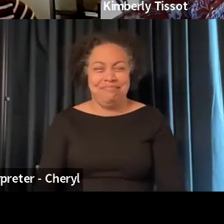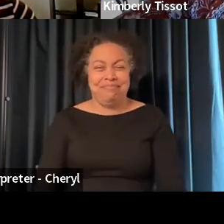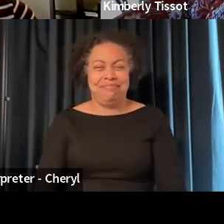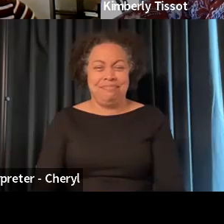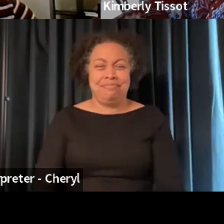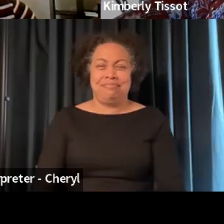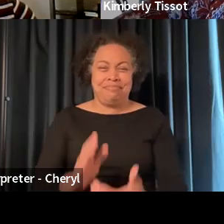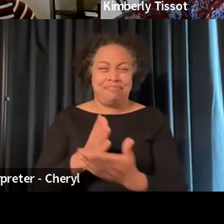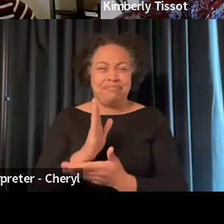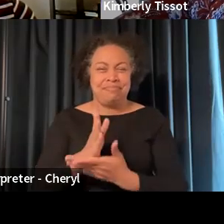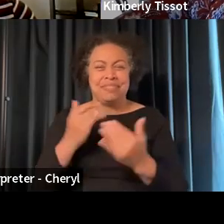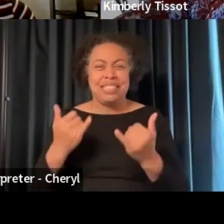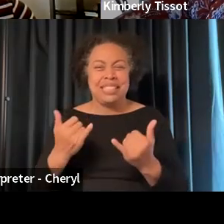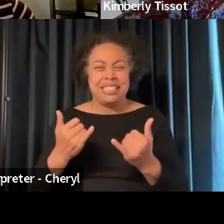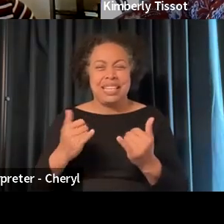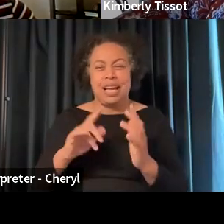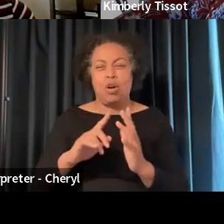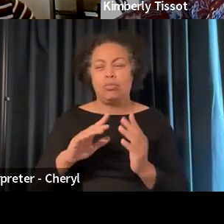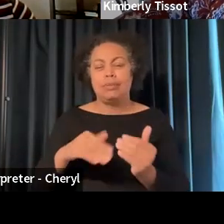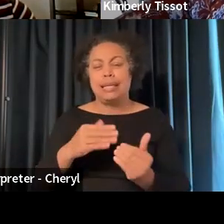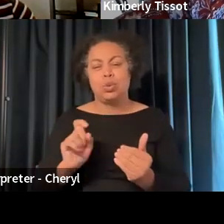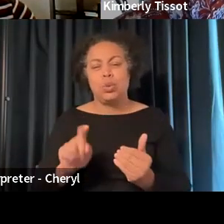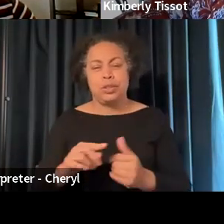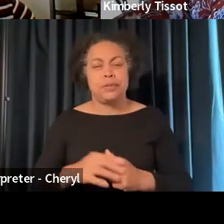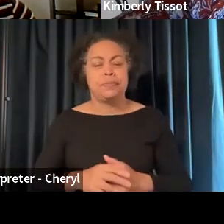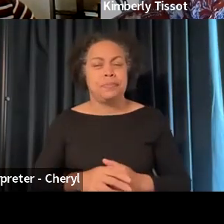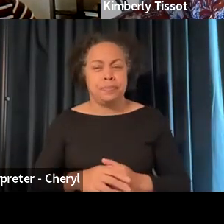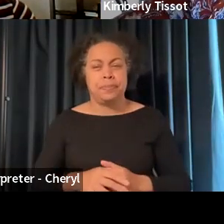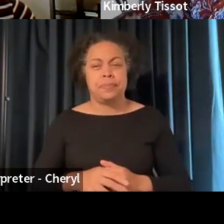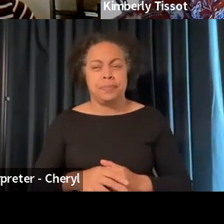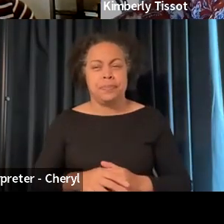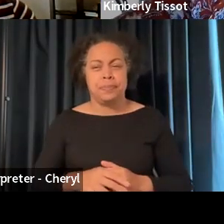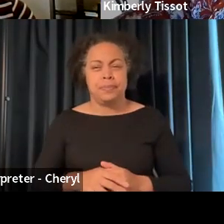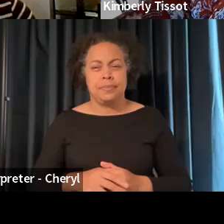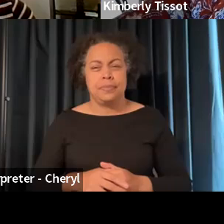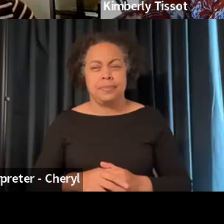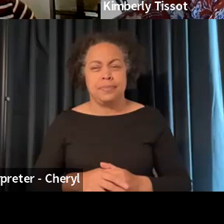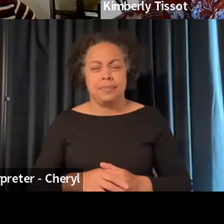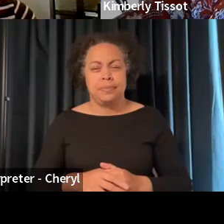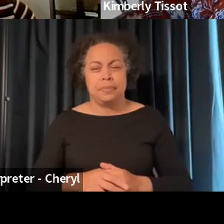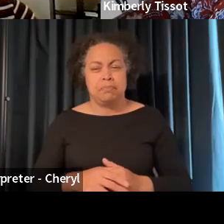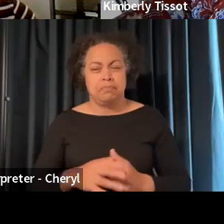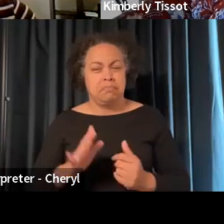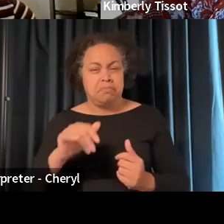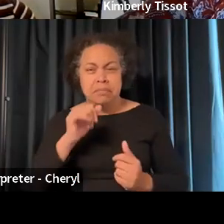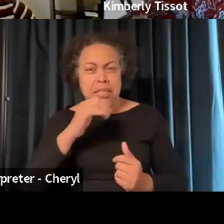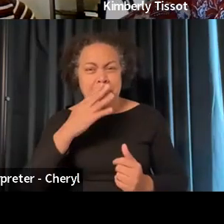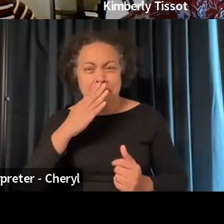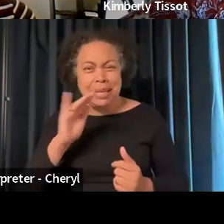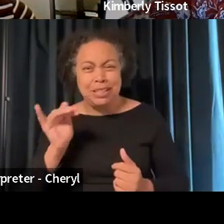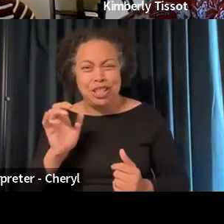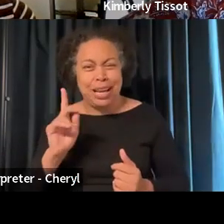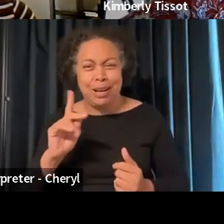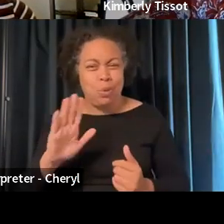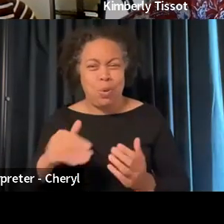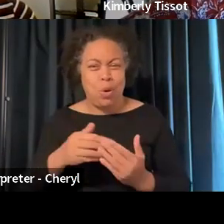All right, I'll start with the next question. And that doesn't sound bad, Jack. I think we all have a beer